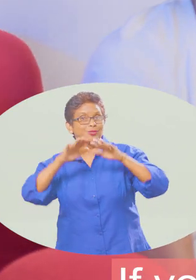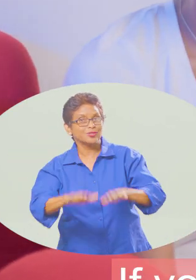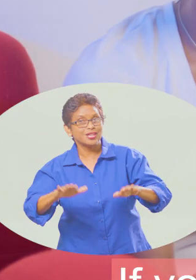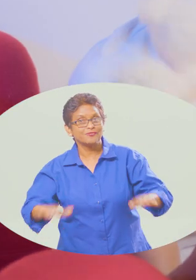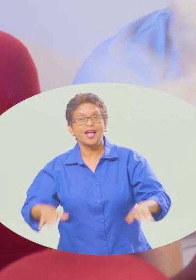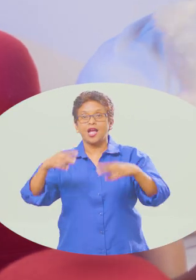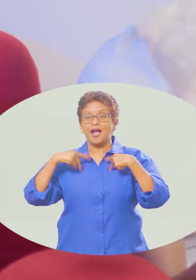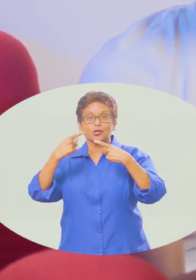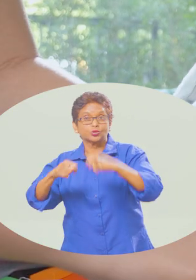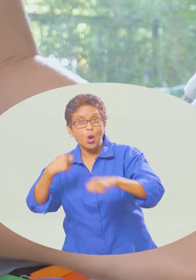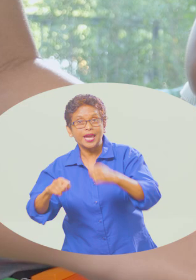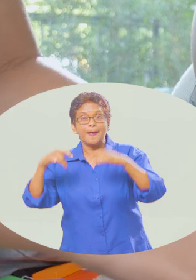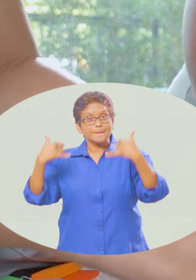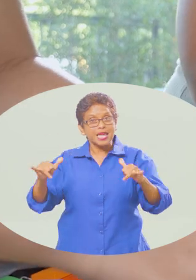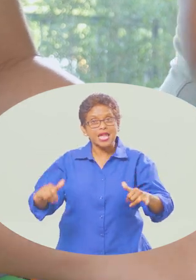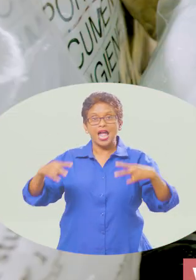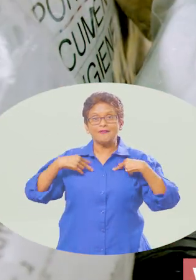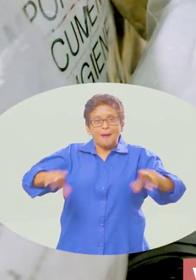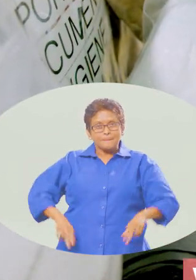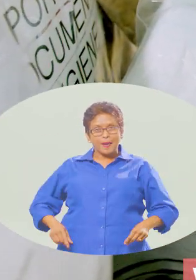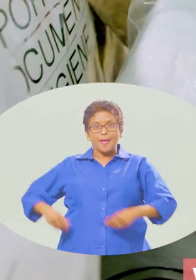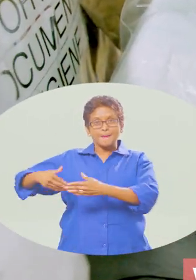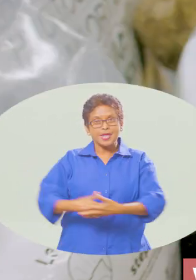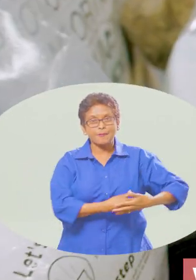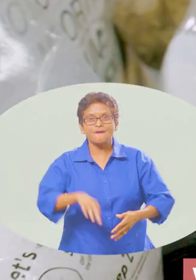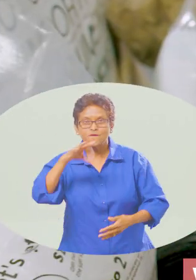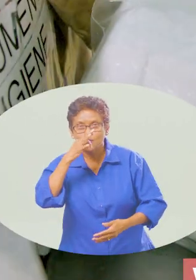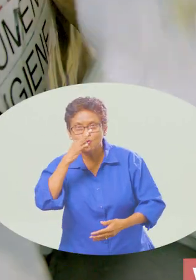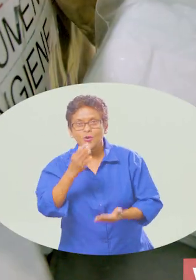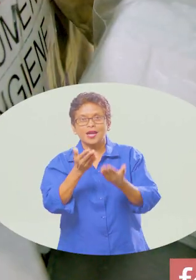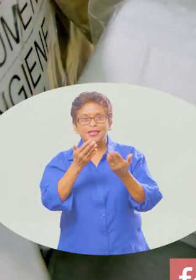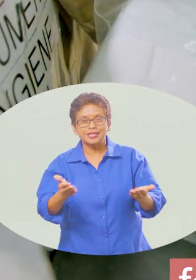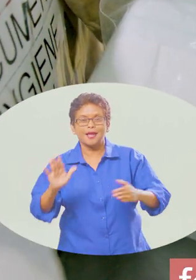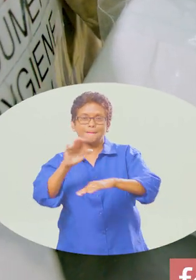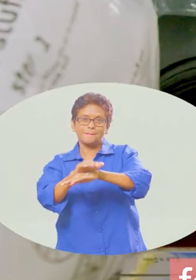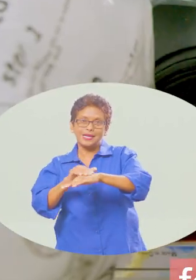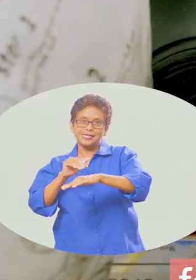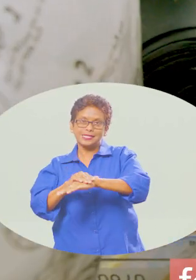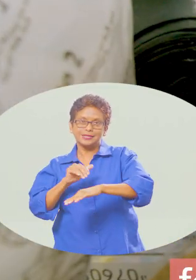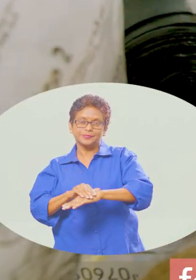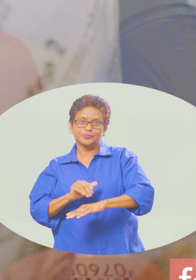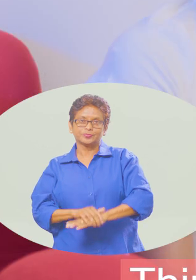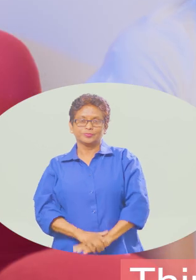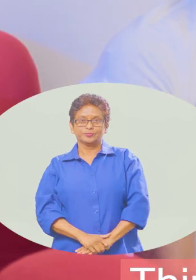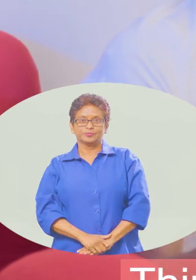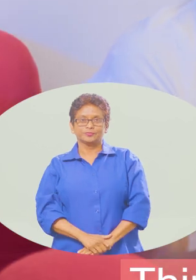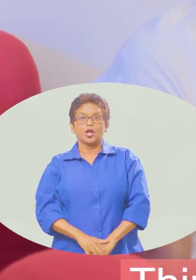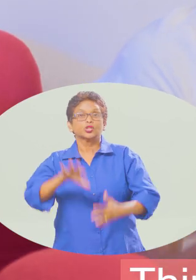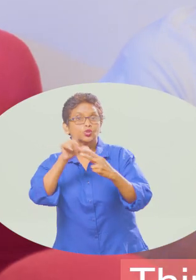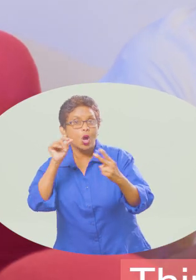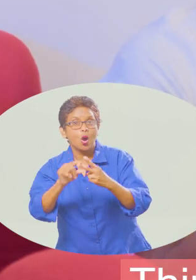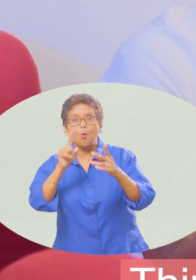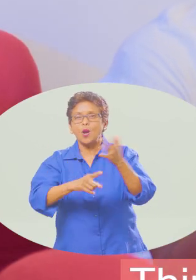have small toys that will keep them occupied? What about diapers and formula for the baby or your pet supplies?